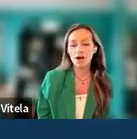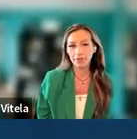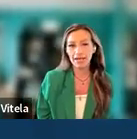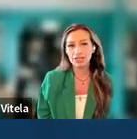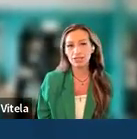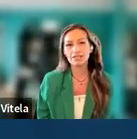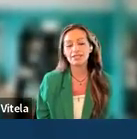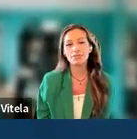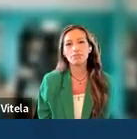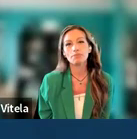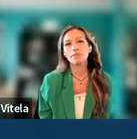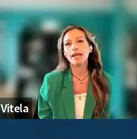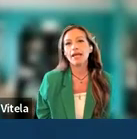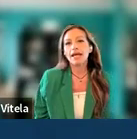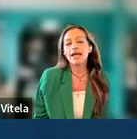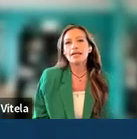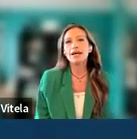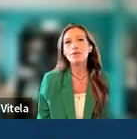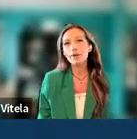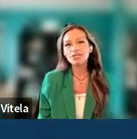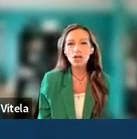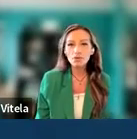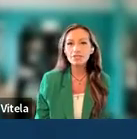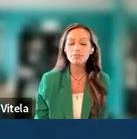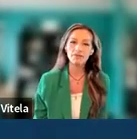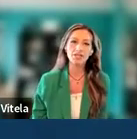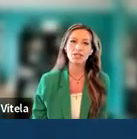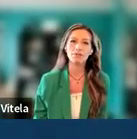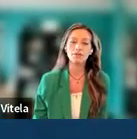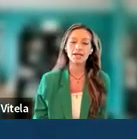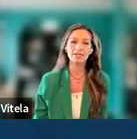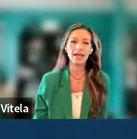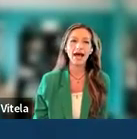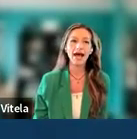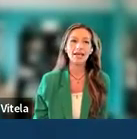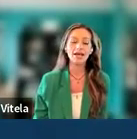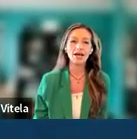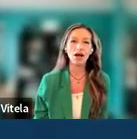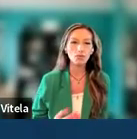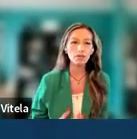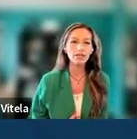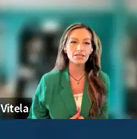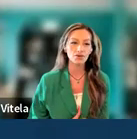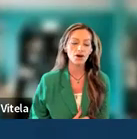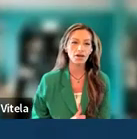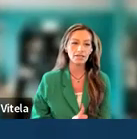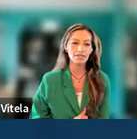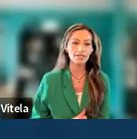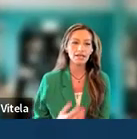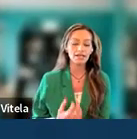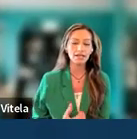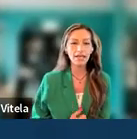other complications. But I chose the profession because I had a really